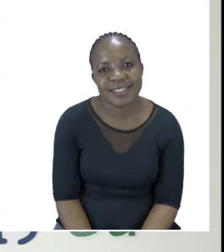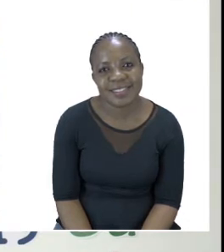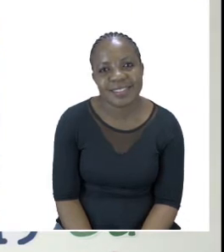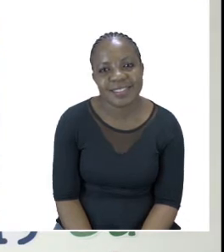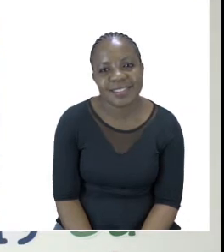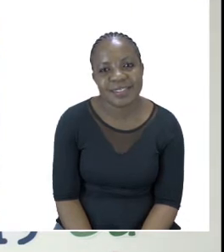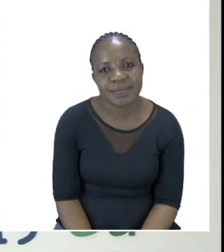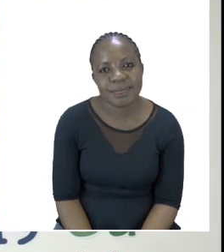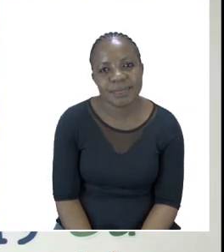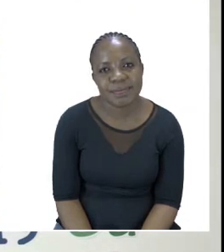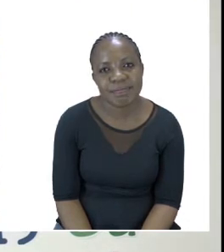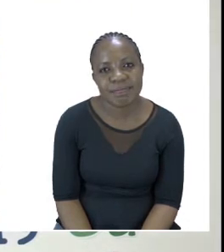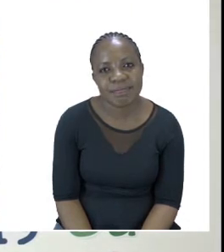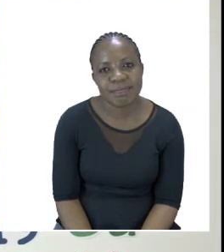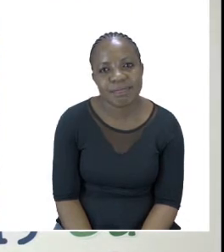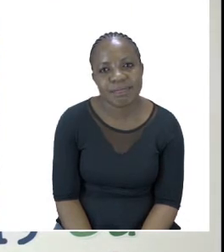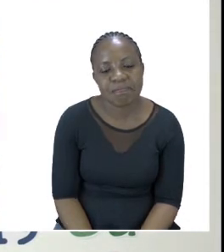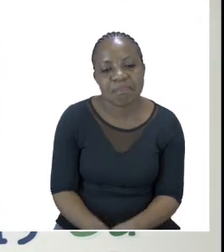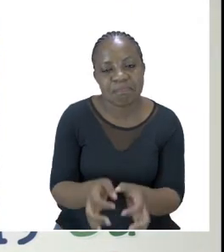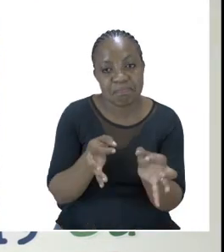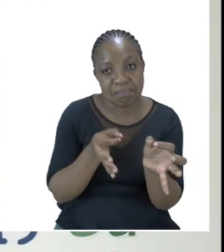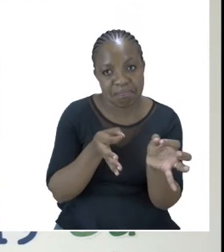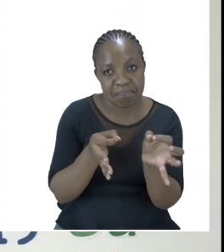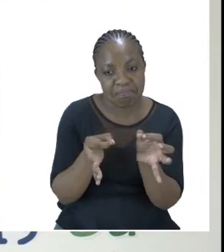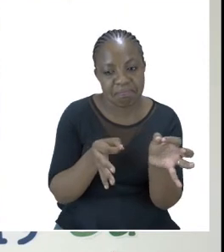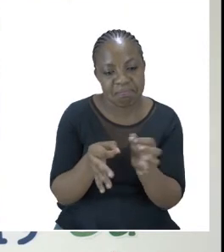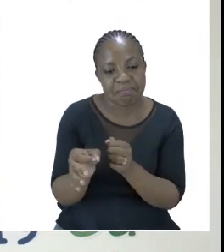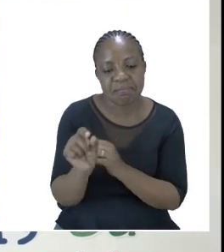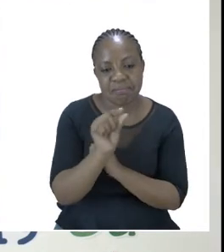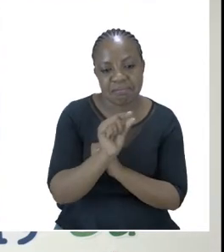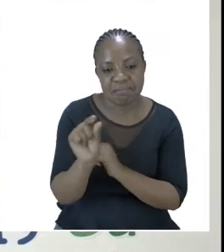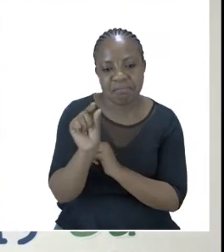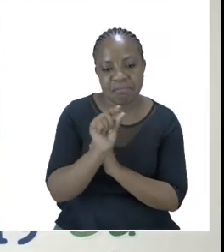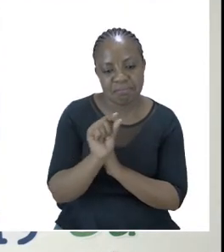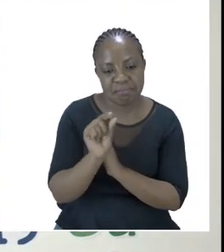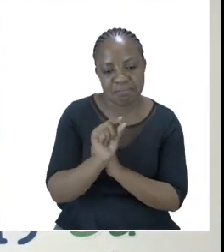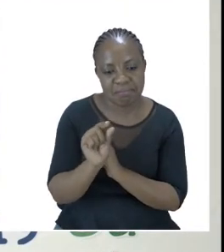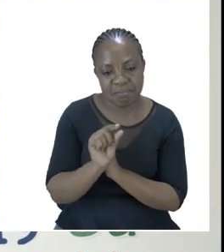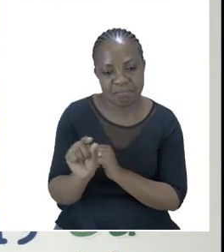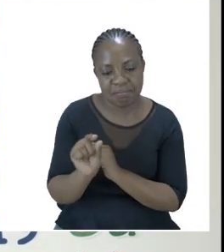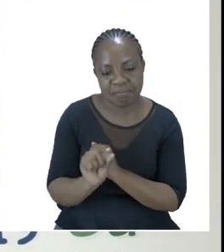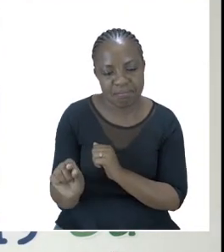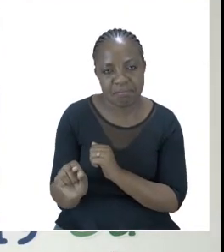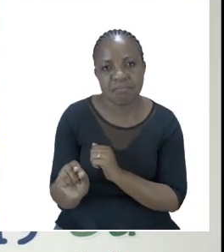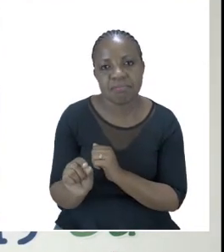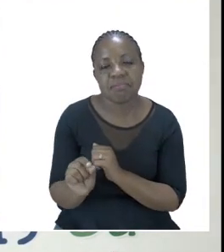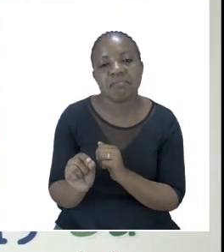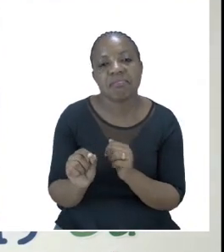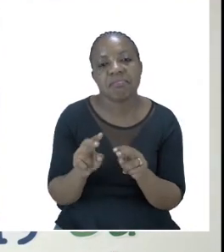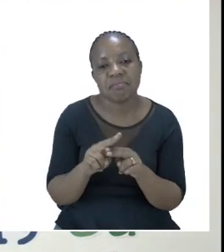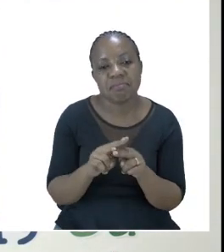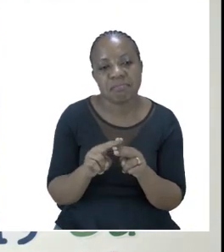him. Yes. So let's try and make a sentence with all the words we use that